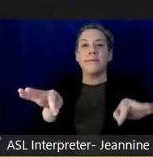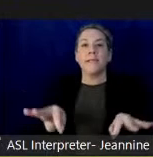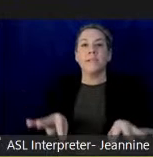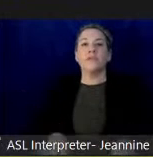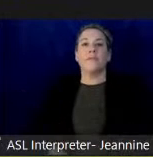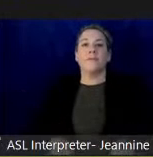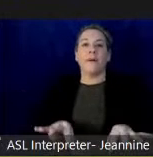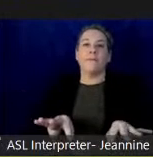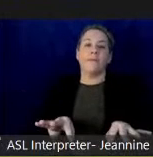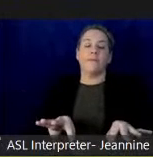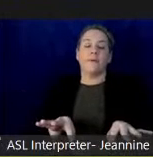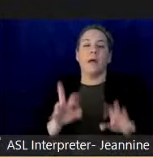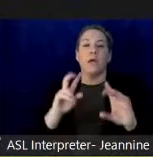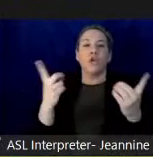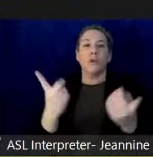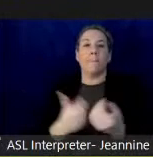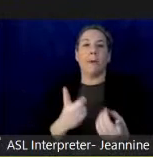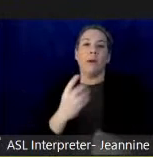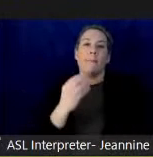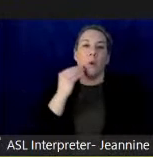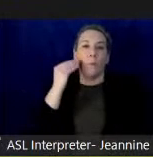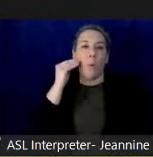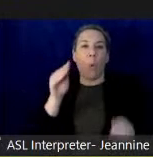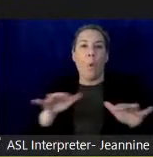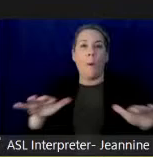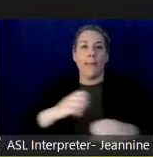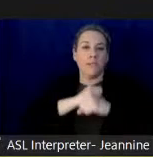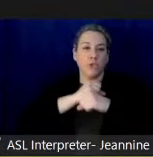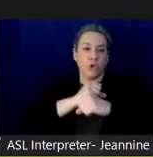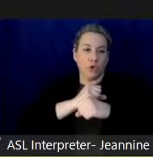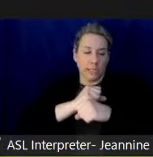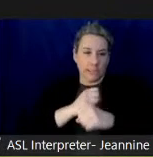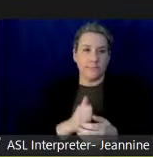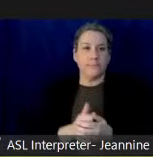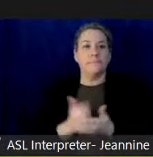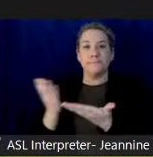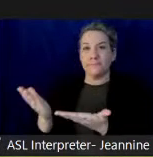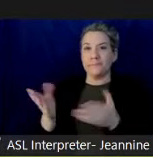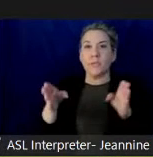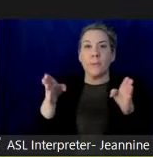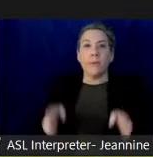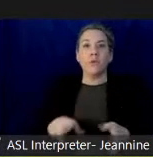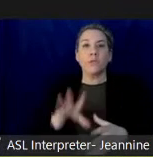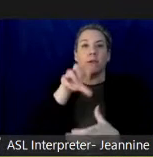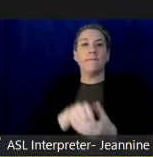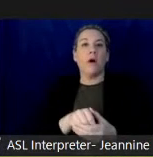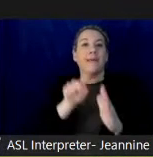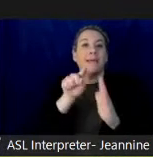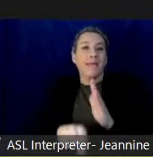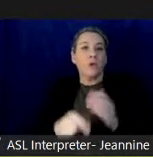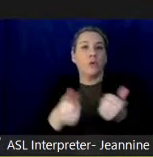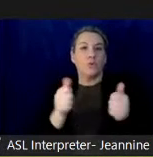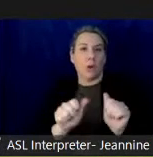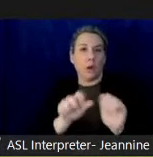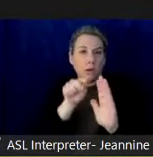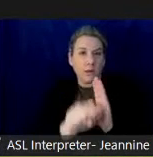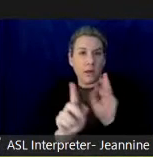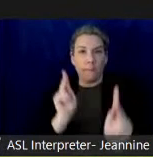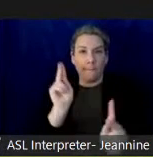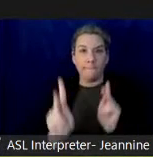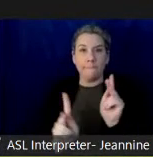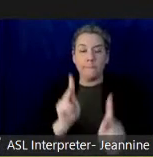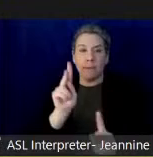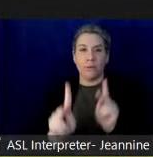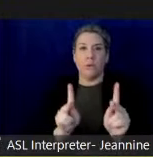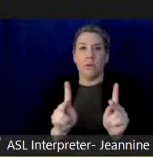Homeland Security on what an active assailant event is. It's an individual actively engaged in killing or attempting to kill people in a confined